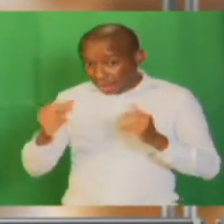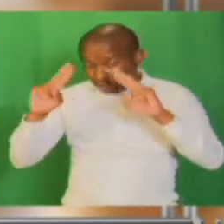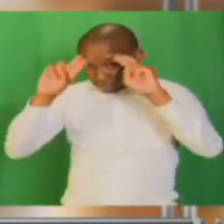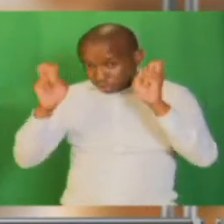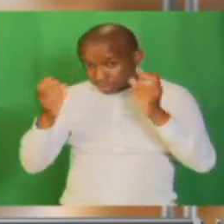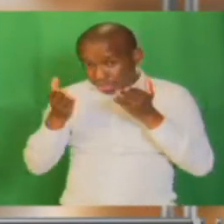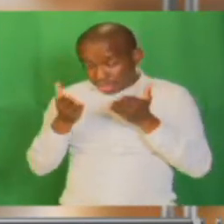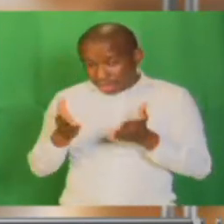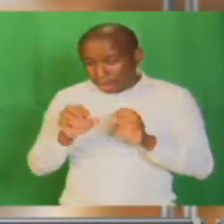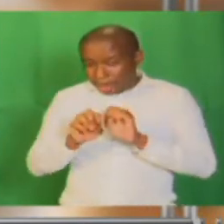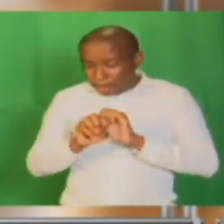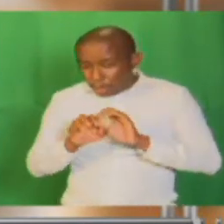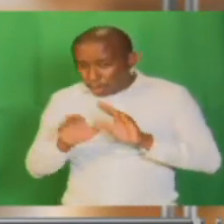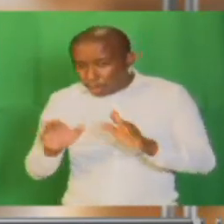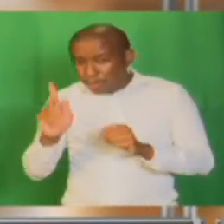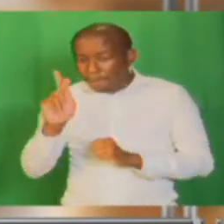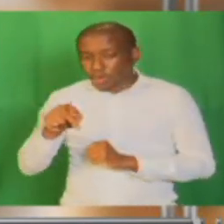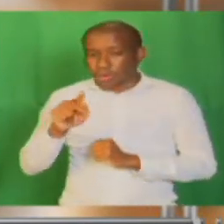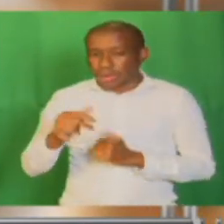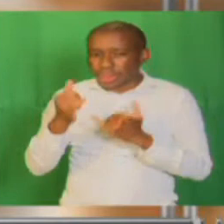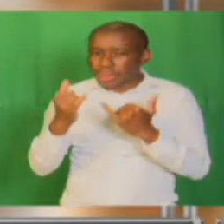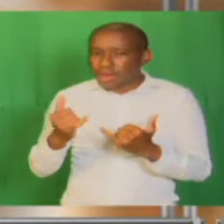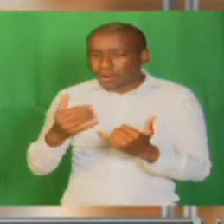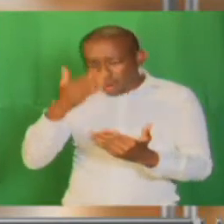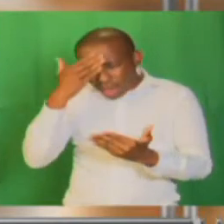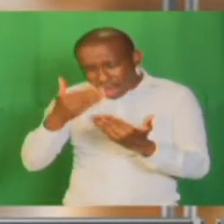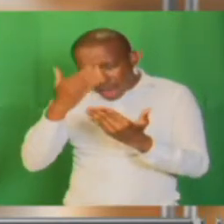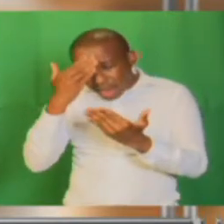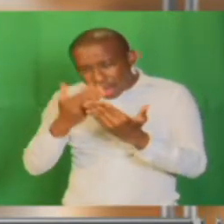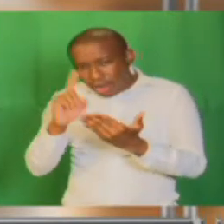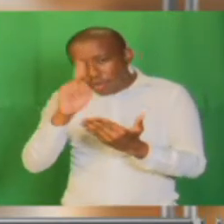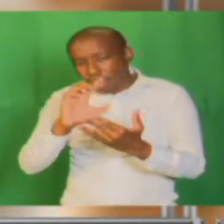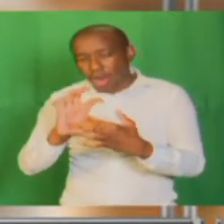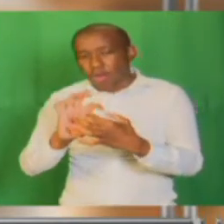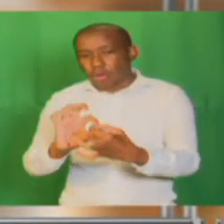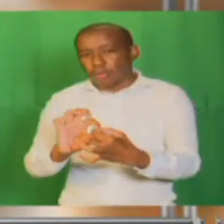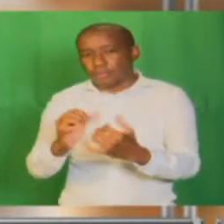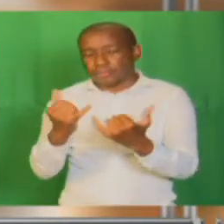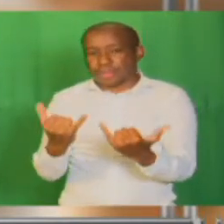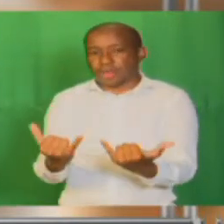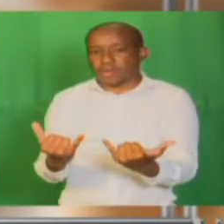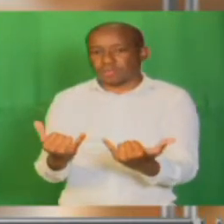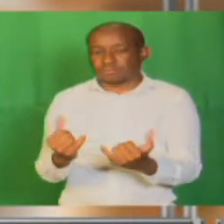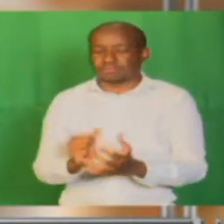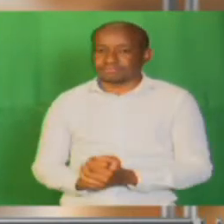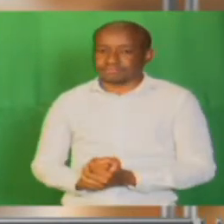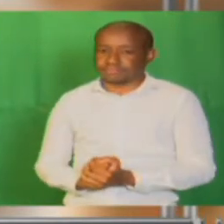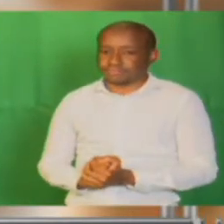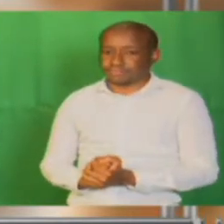topic is spreading property, what would you expect the viewer at home to have learned by the end of the lesson?